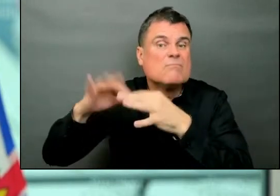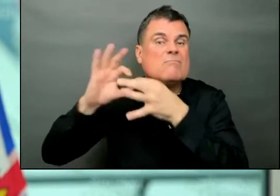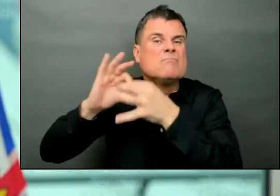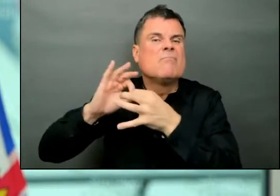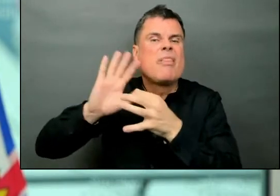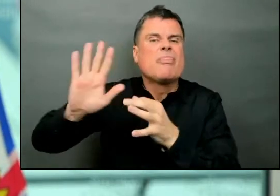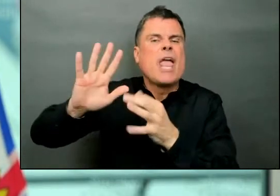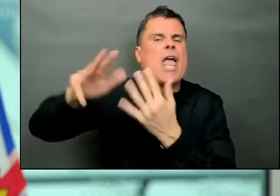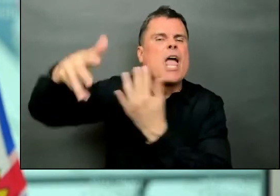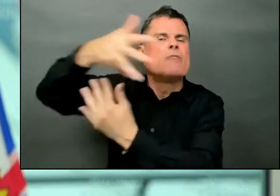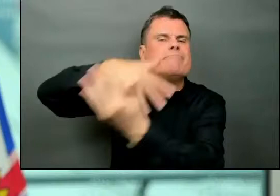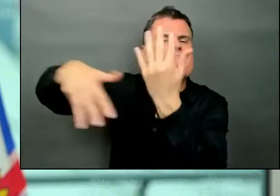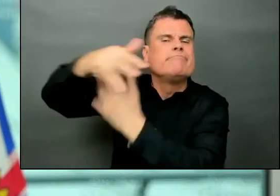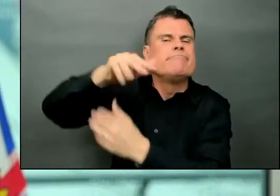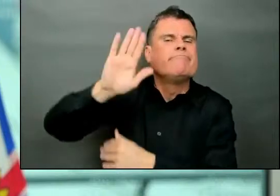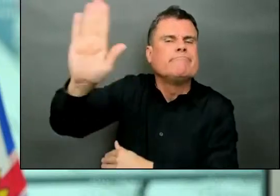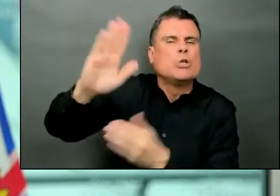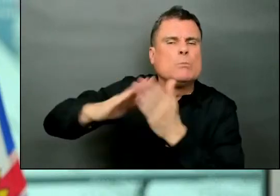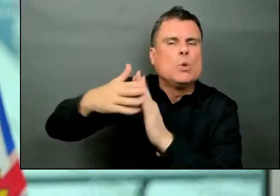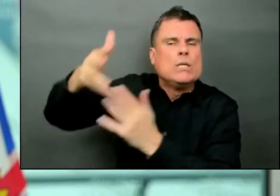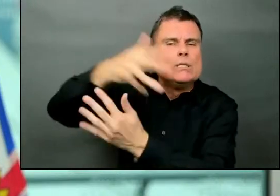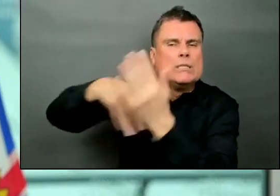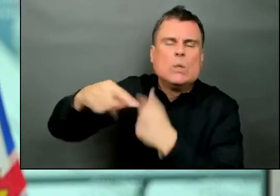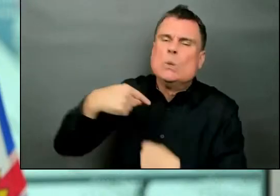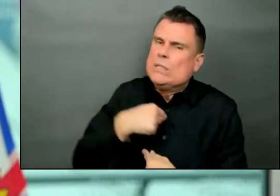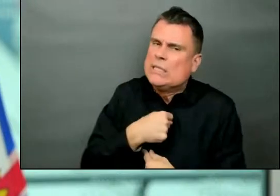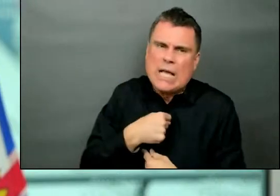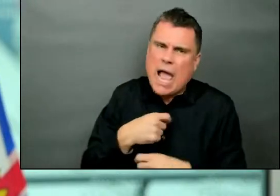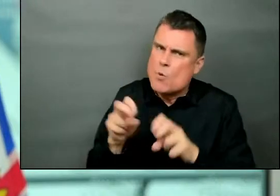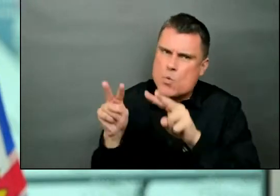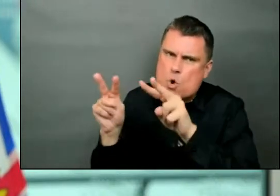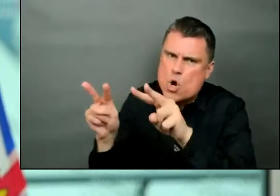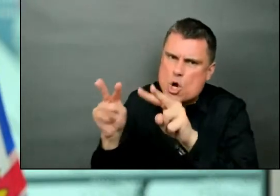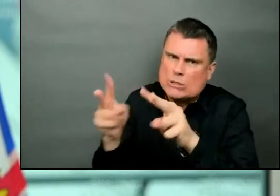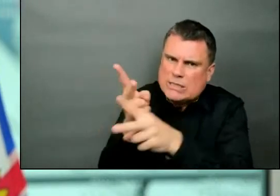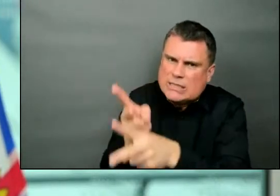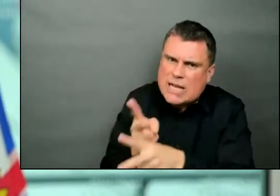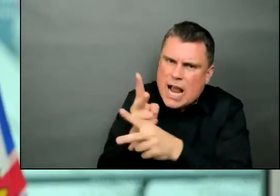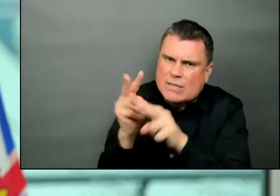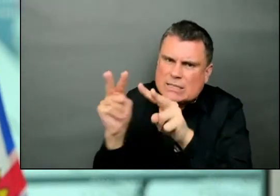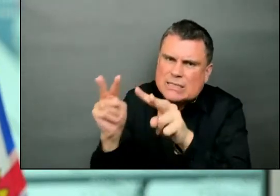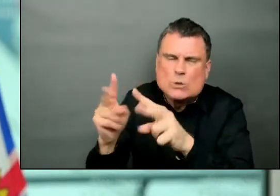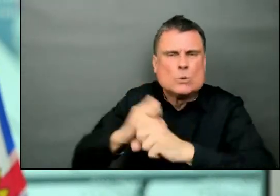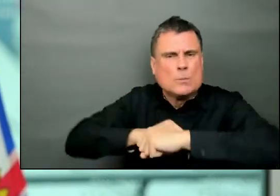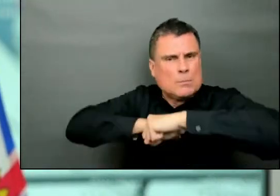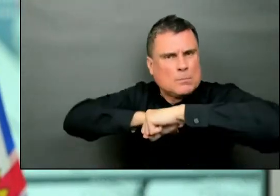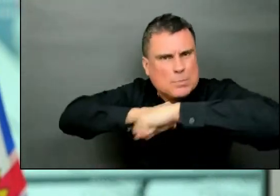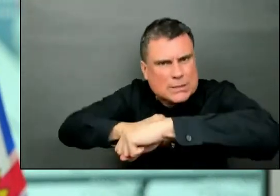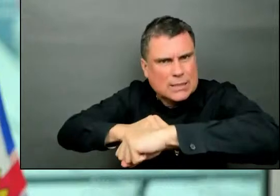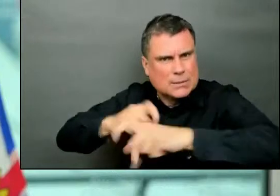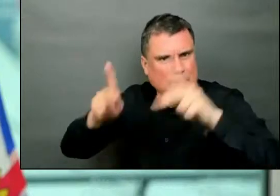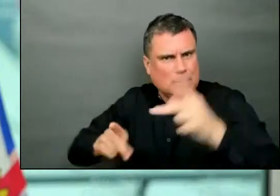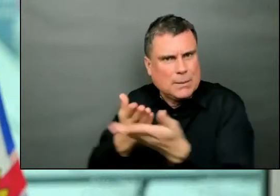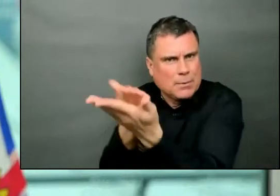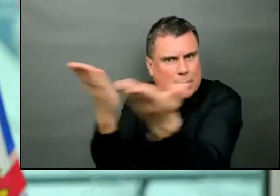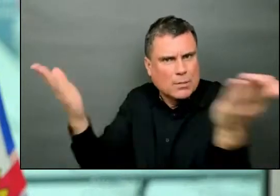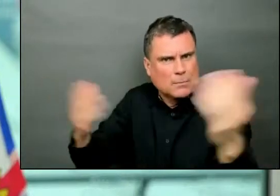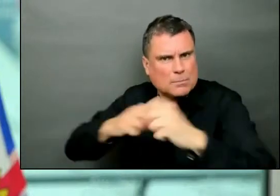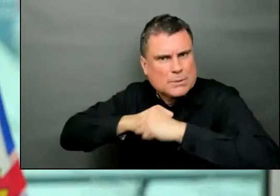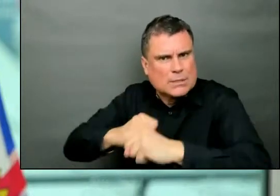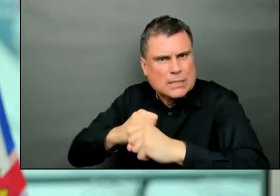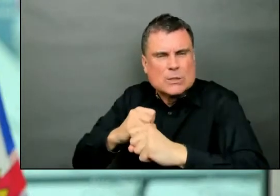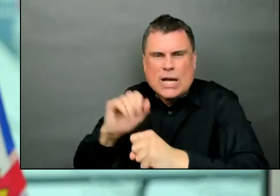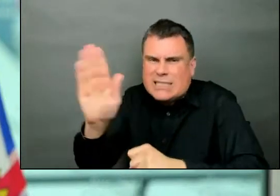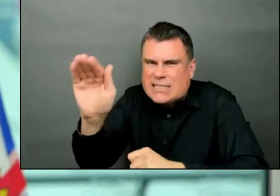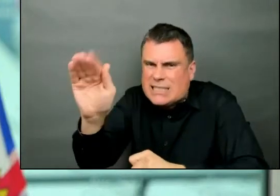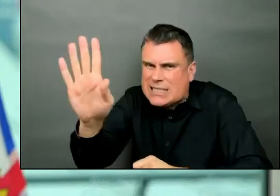making sure that we can try and protect people, provide them with isolation, support them in their health